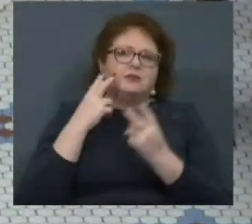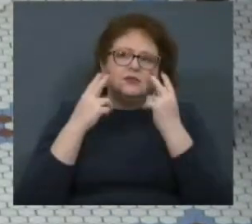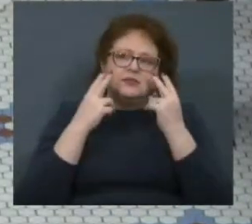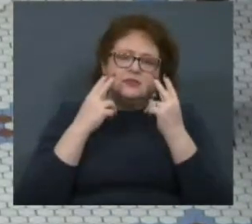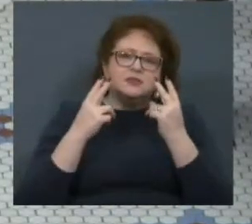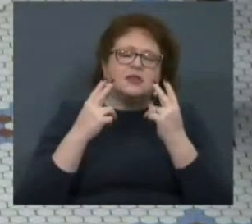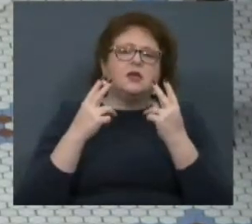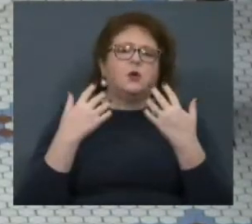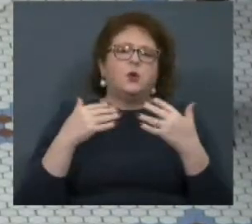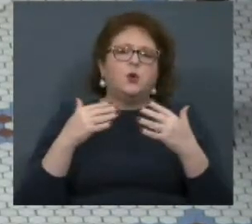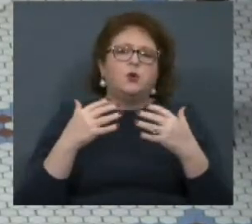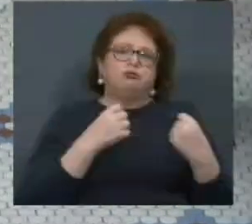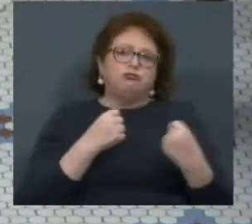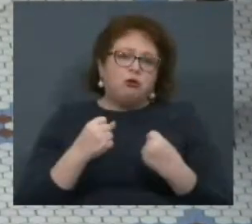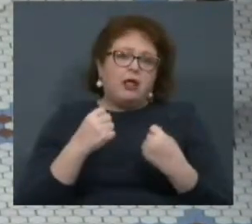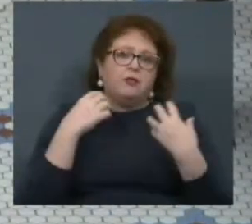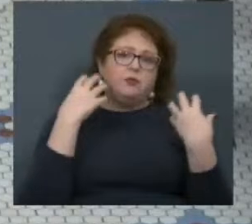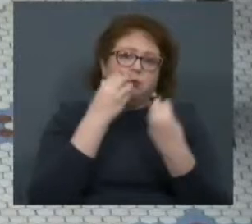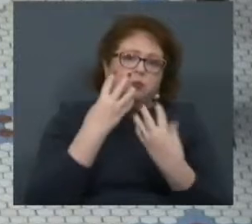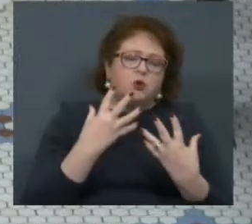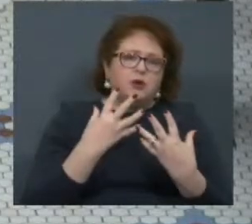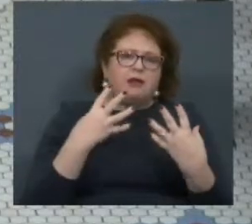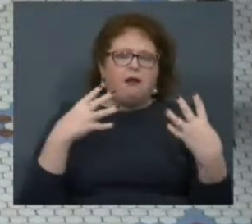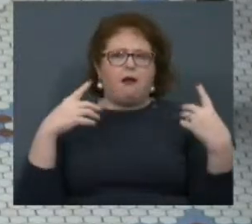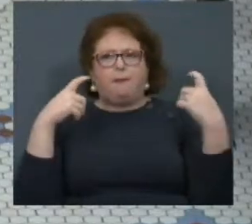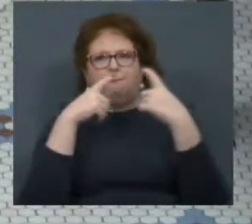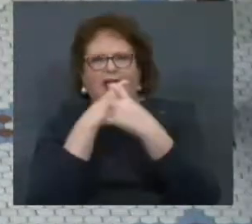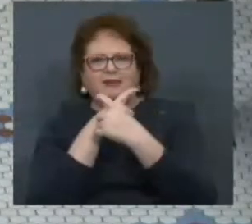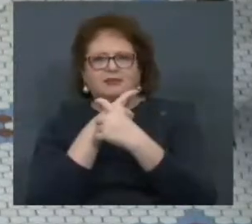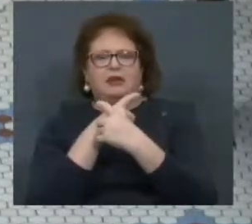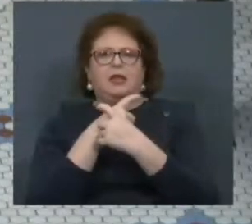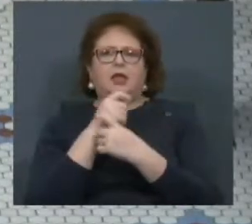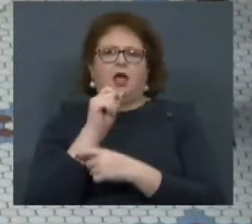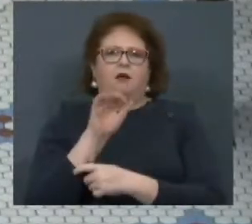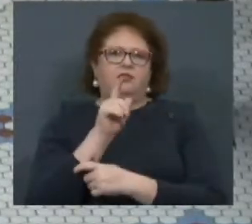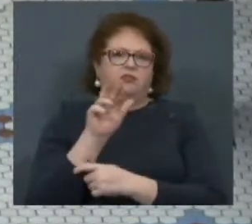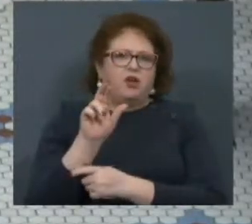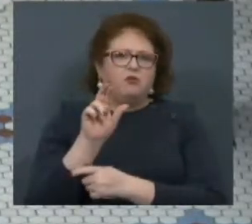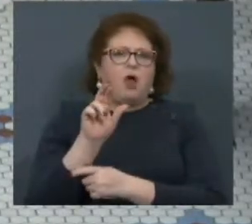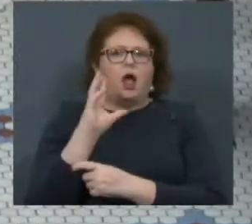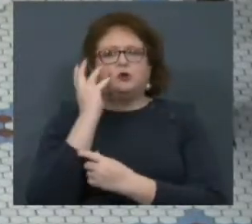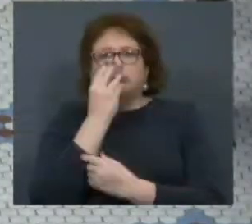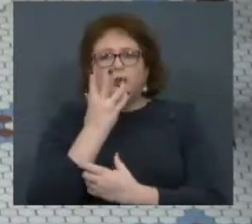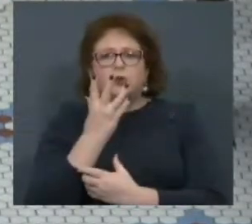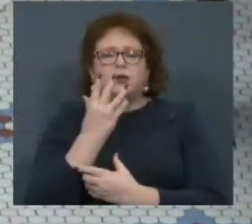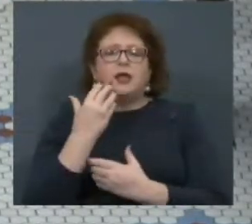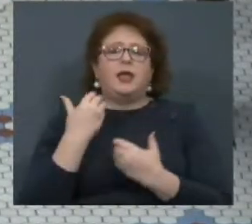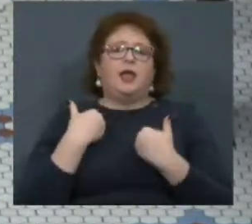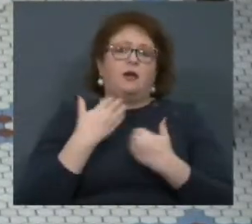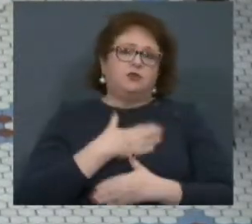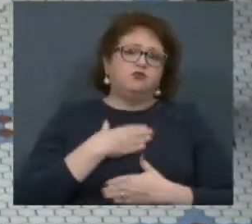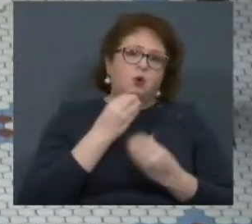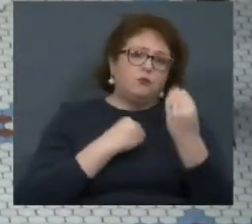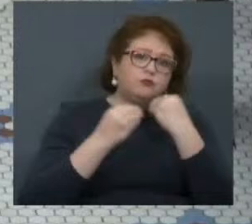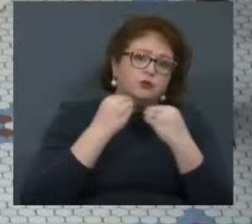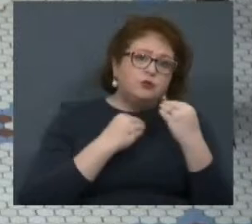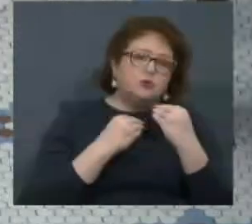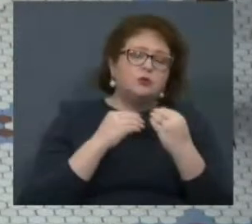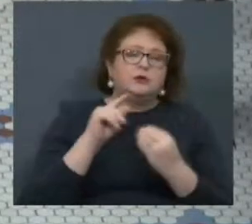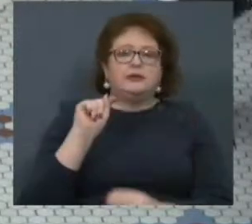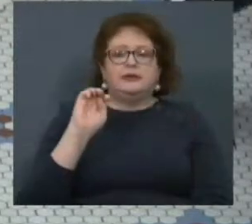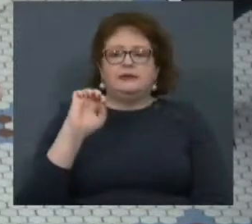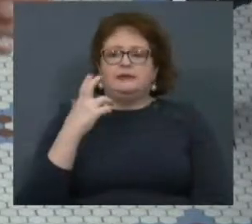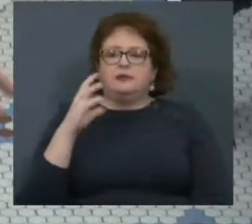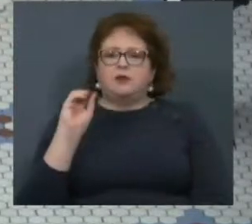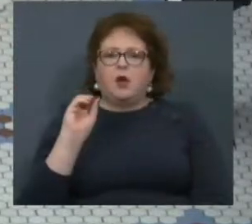complexity of all Little Rock's communities. I've enjoyed incredible food from all backgrounds, whether it be a taqueria in